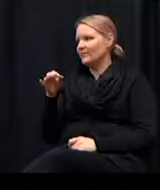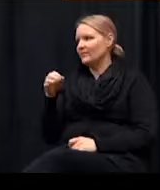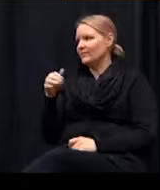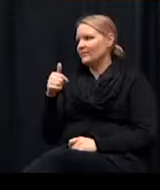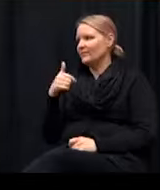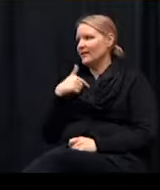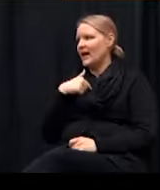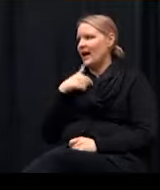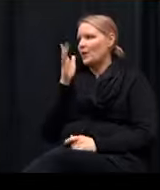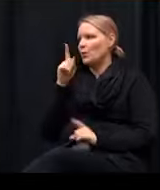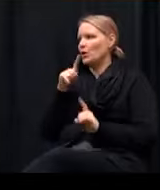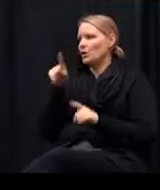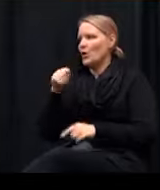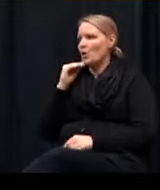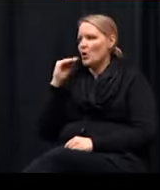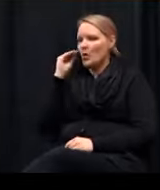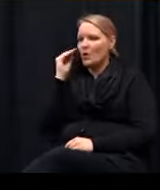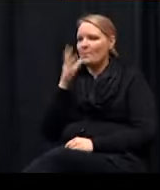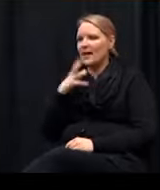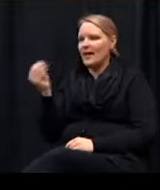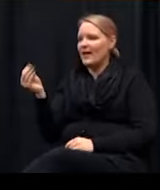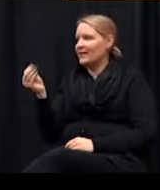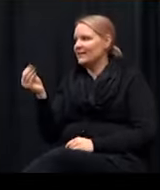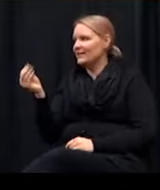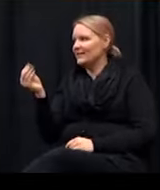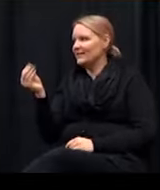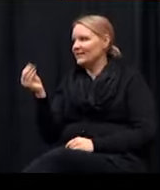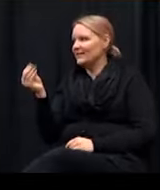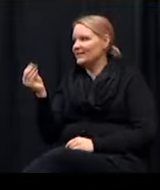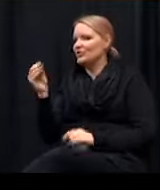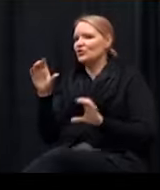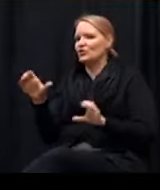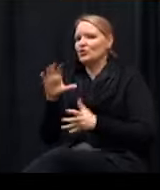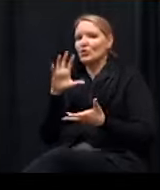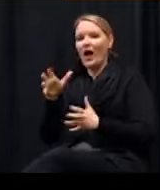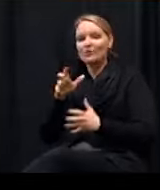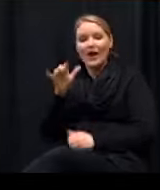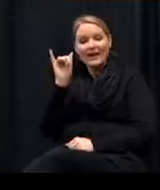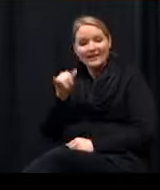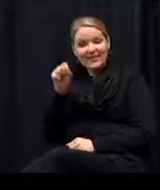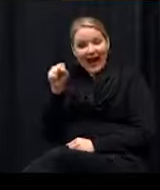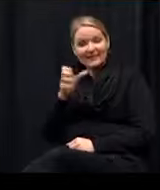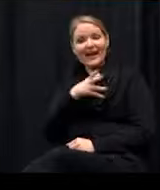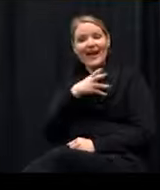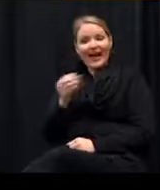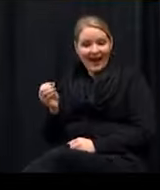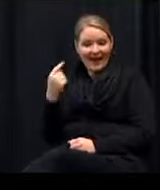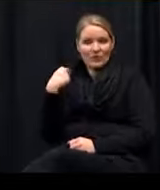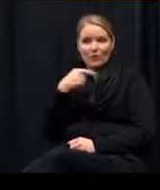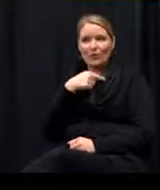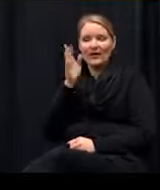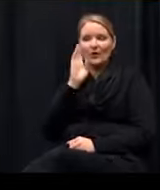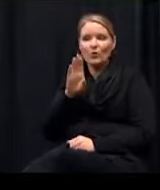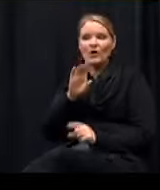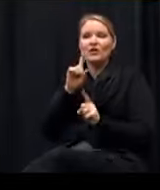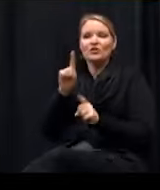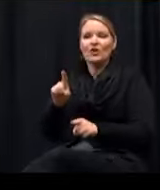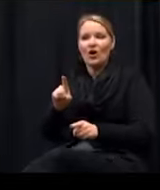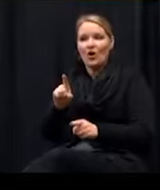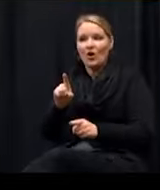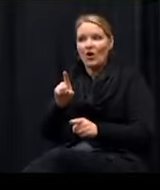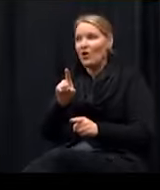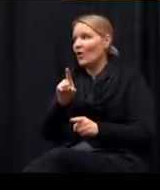I'm going to go home and do laundry. Yes, and we're going to go then step on